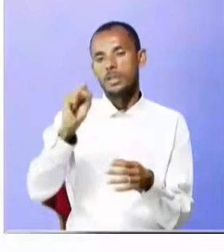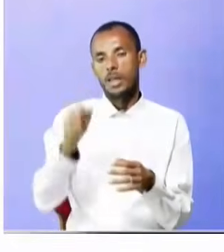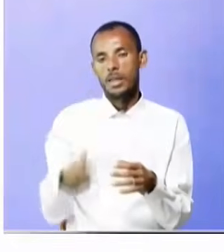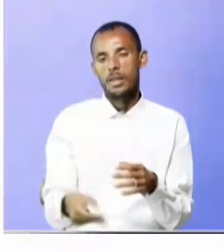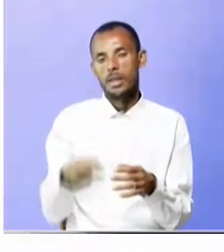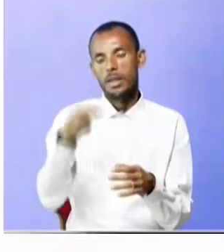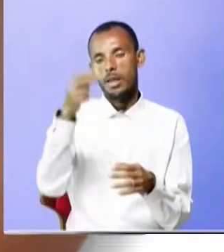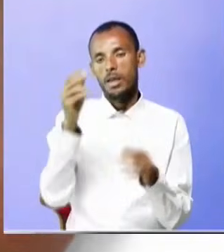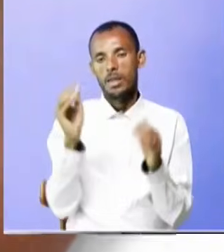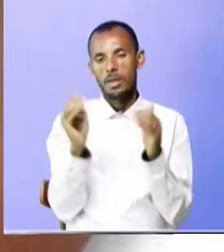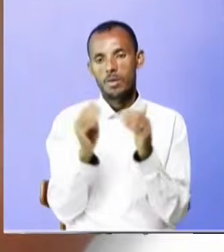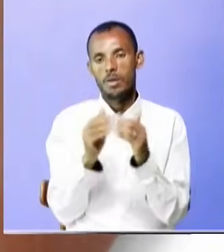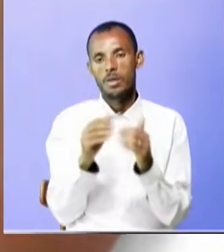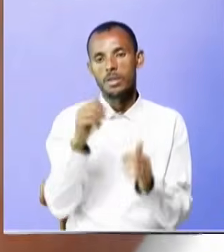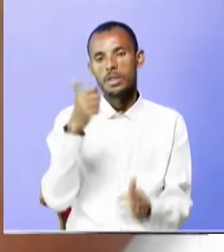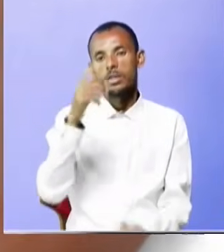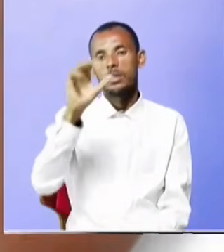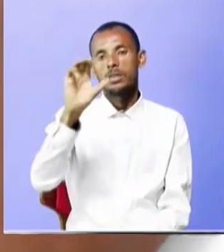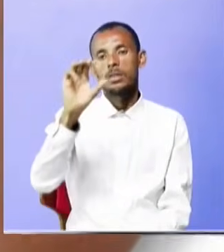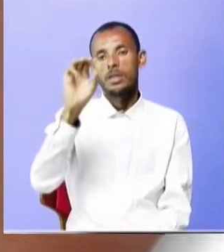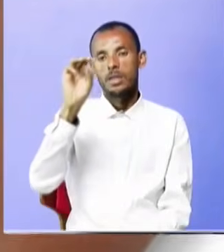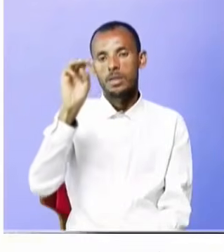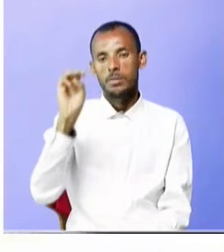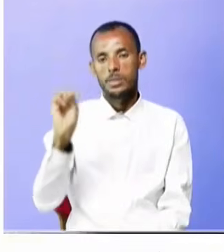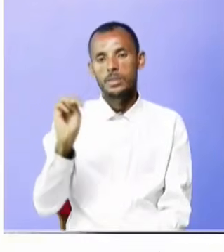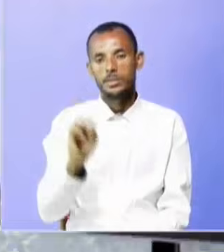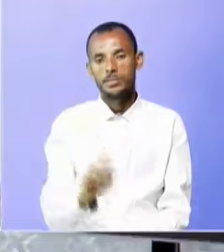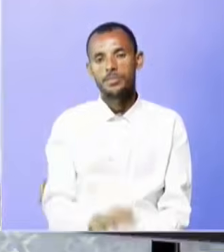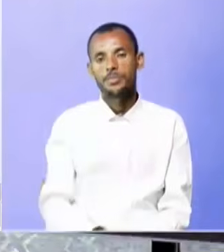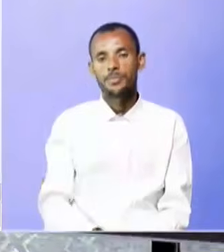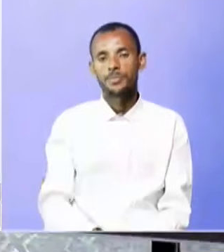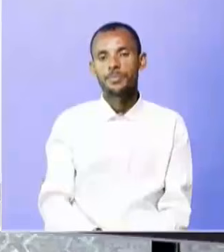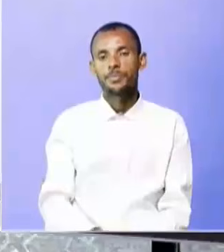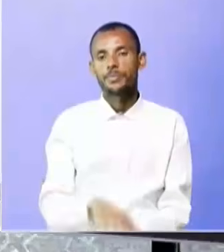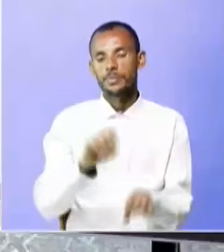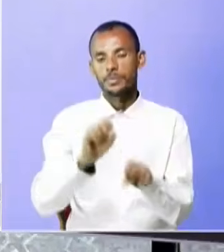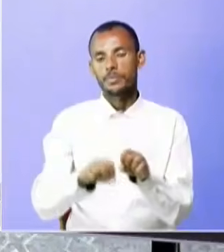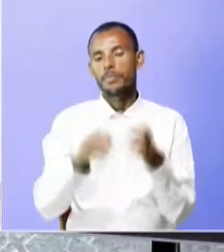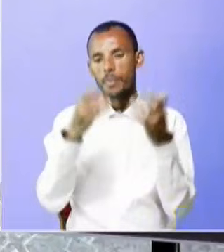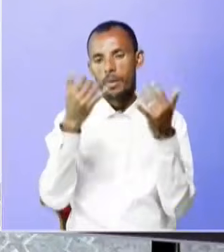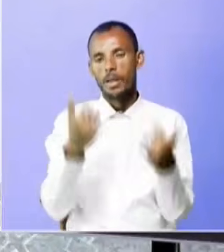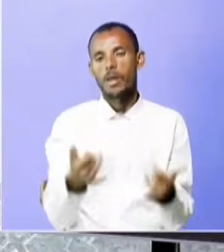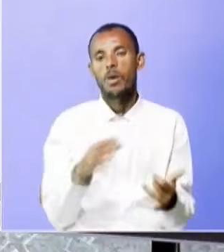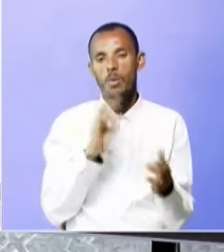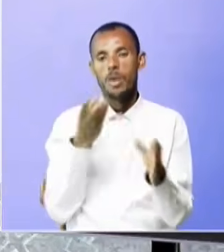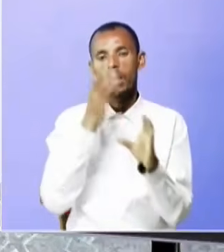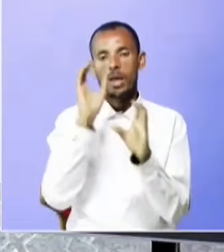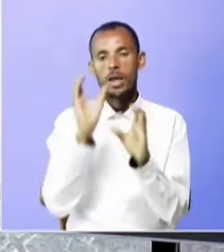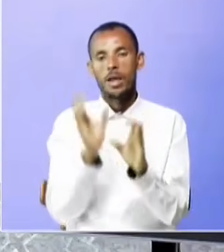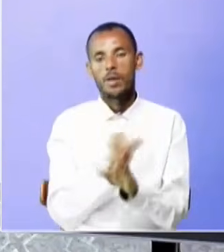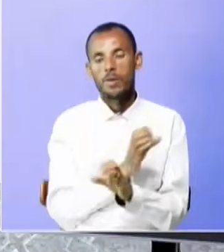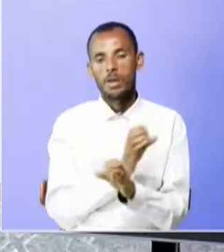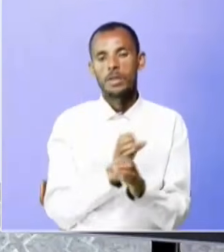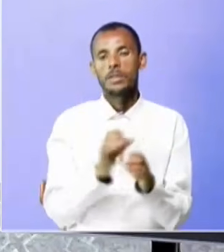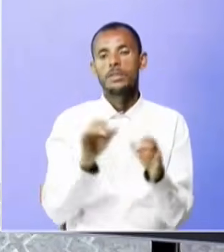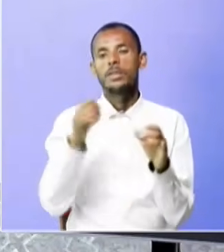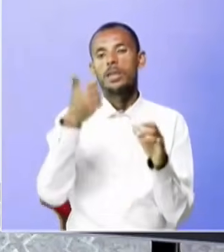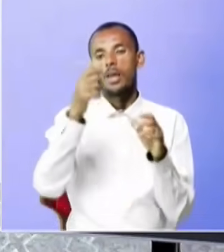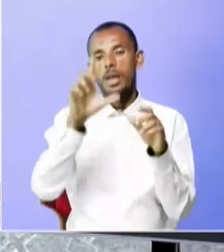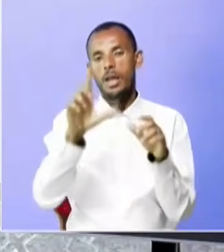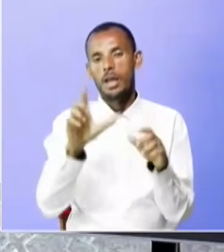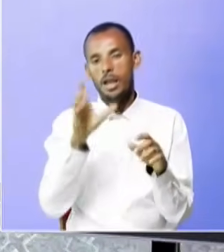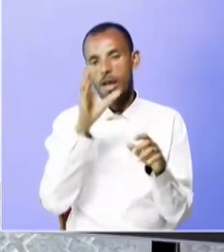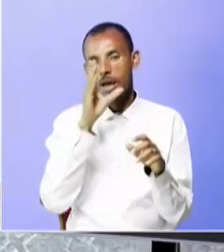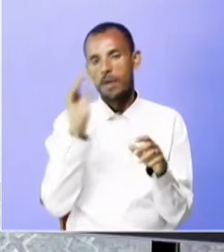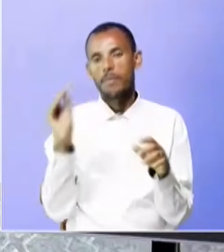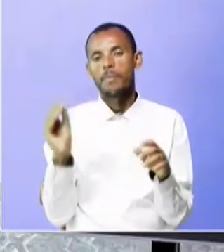is 10 centimeter. So now we can calculate the lateral surface